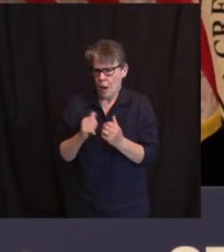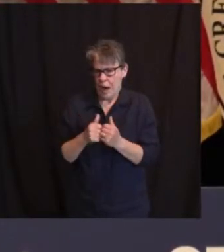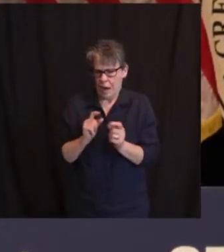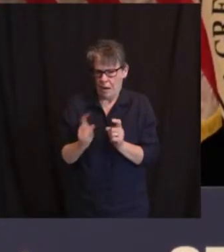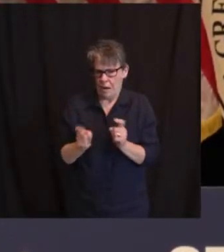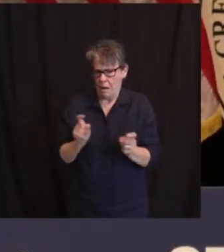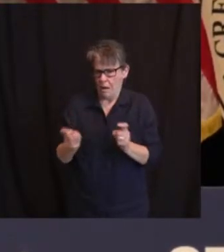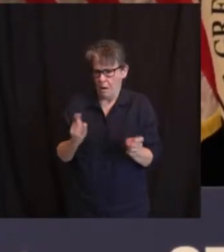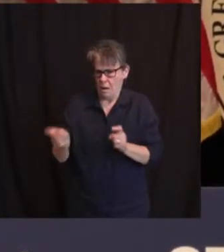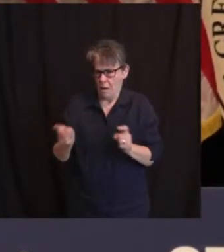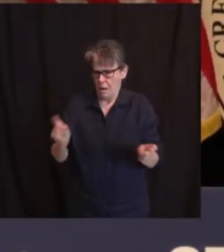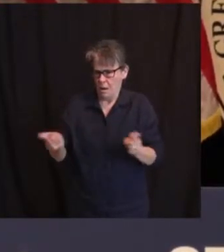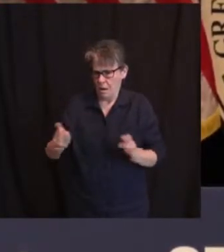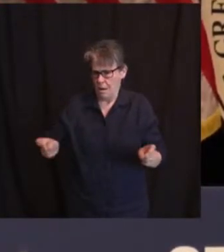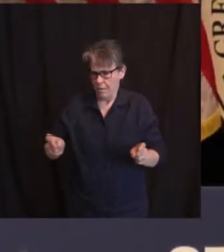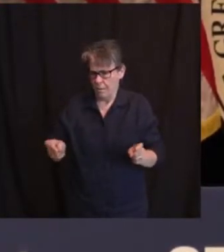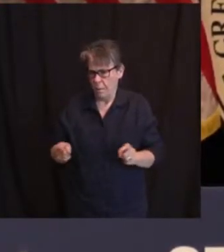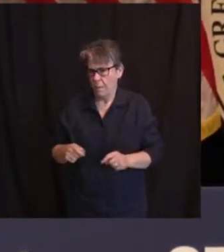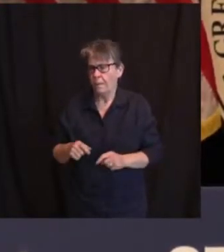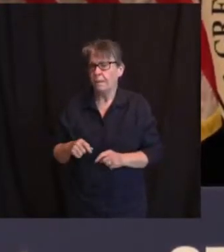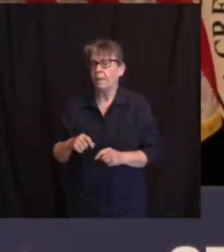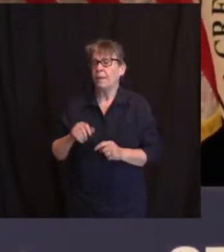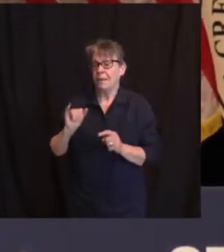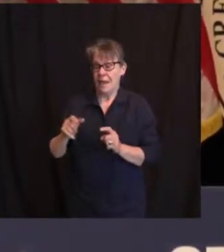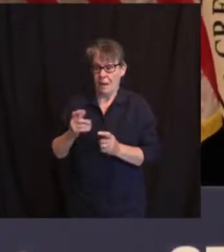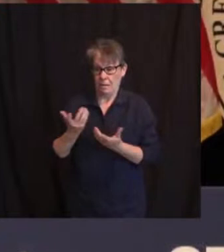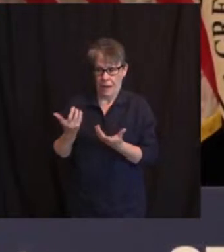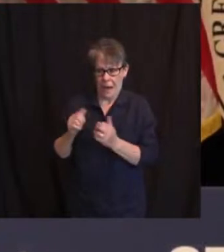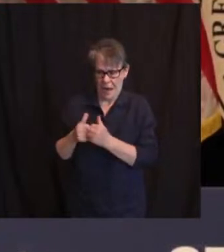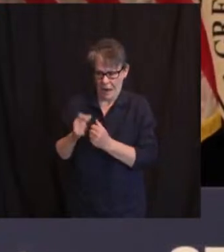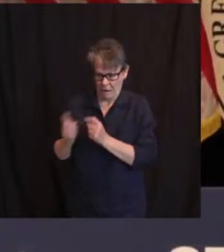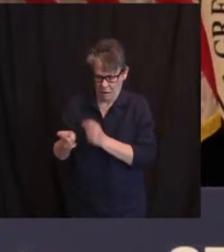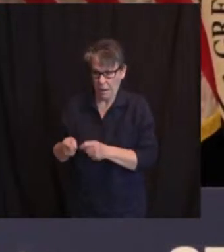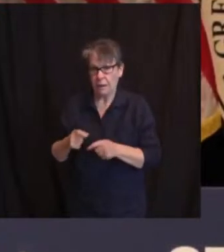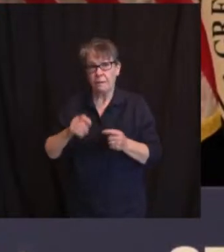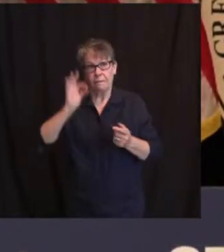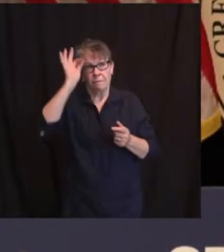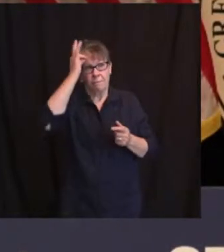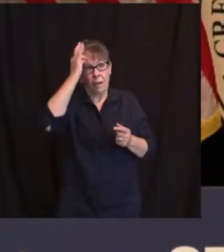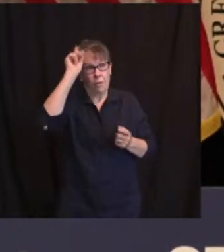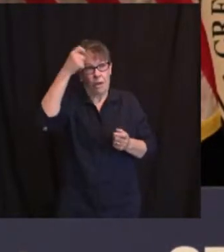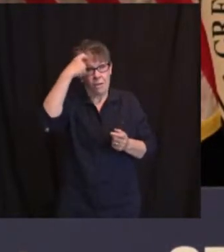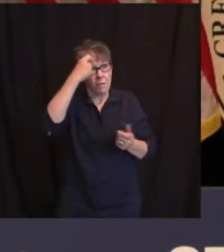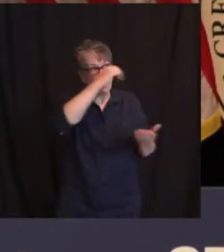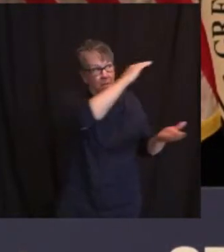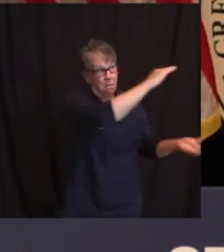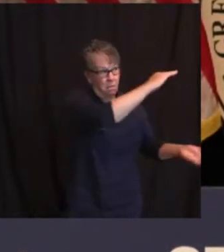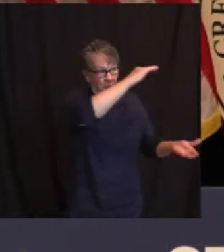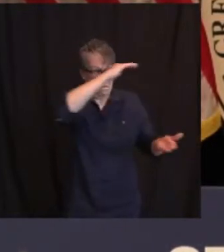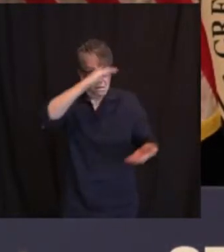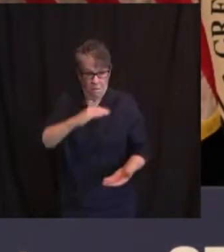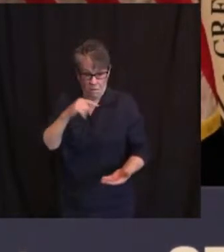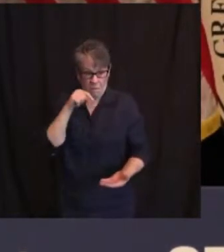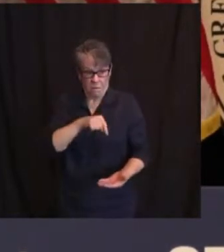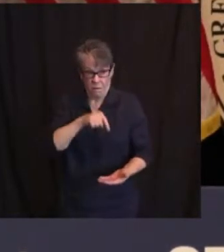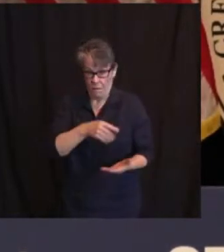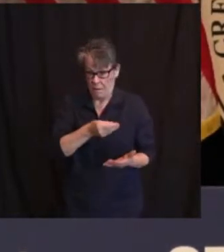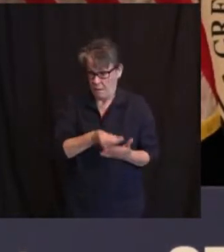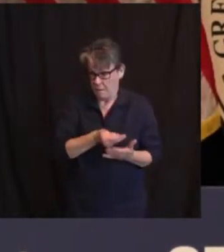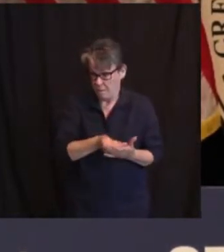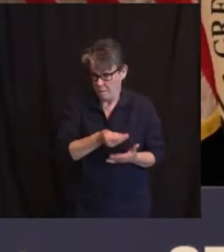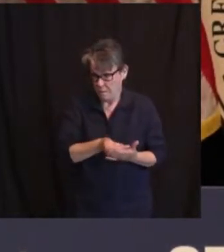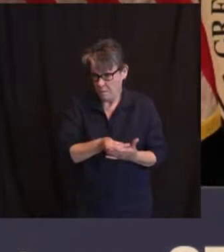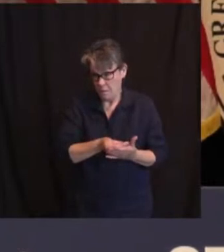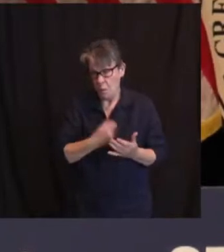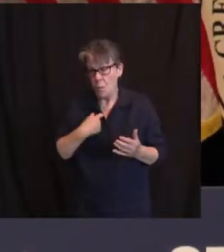We got to do it anyway, so we have no choice, but we are very much hoping for a big slug of federal money. Matt,